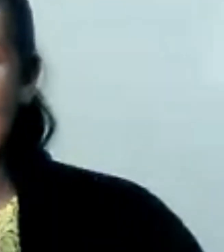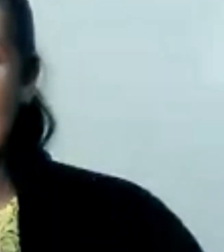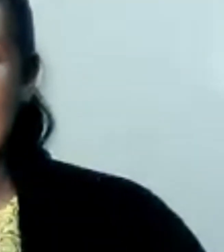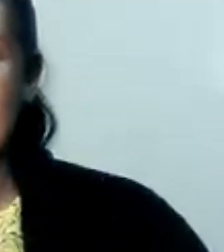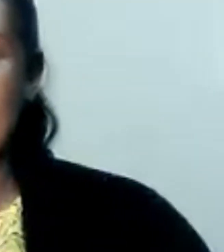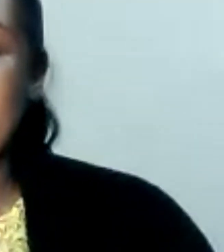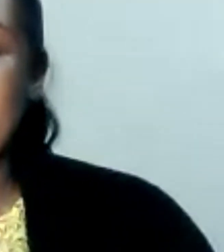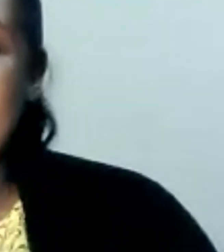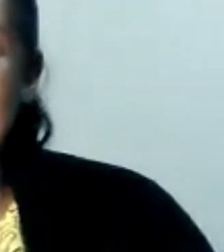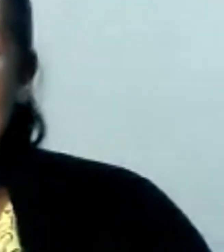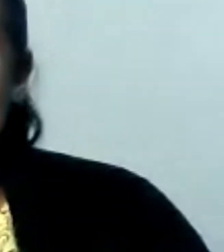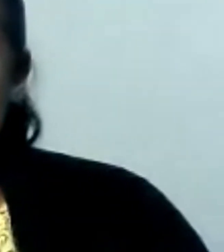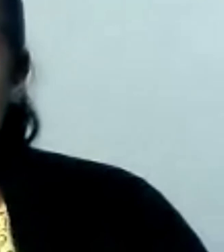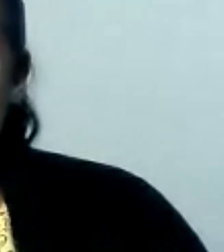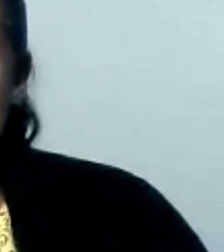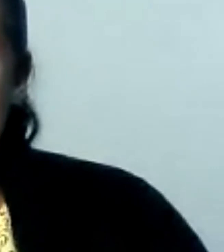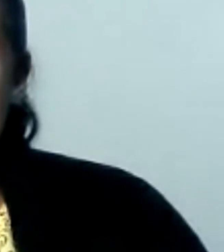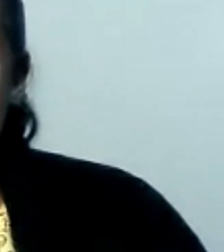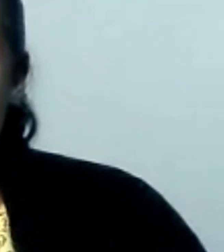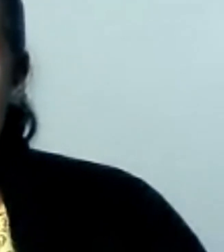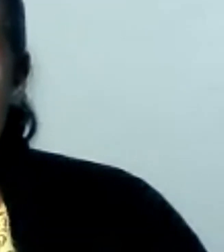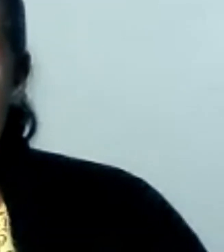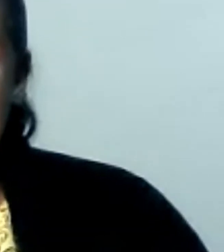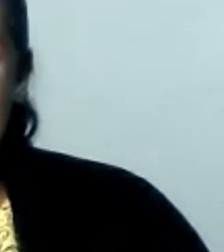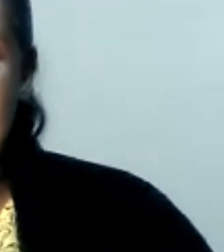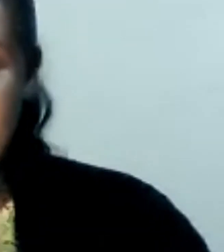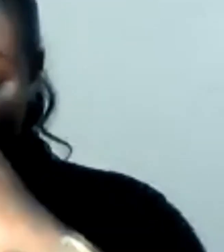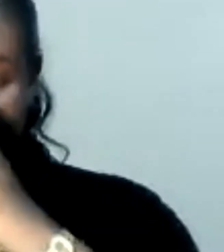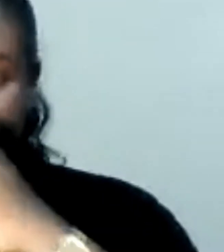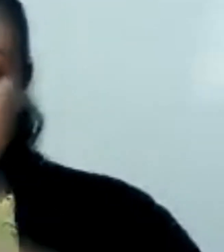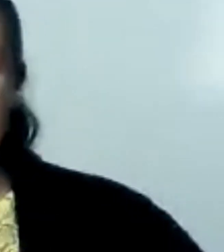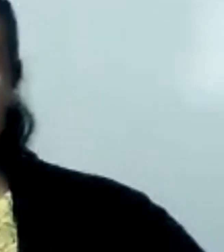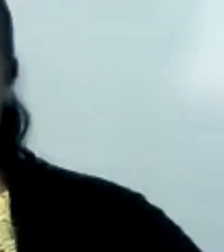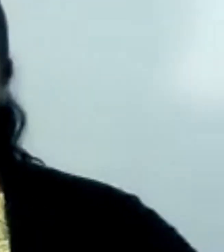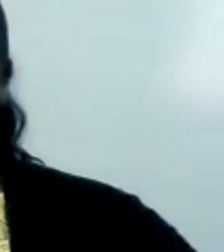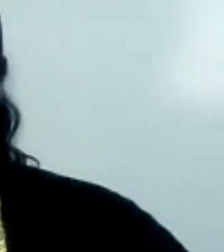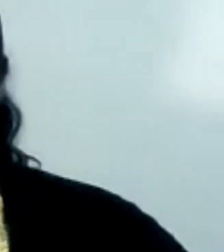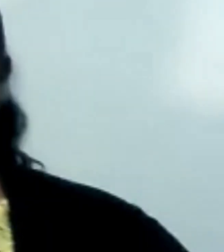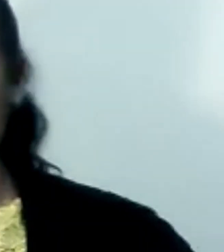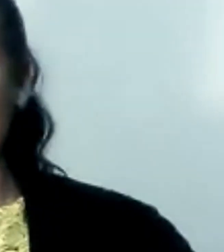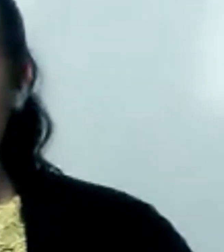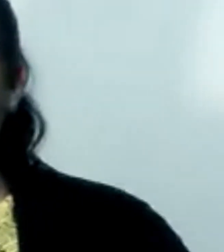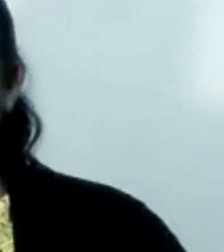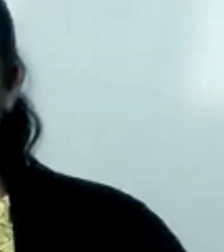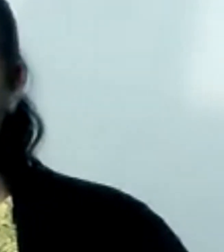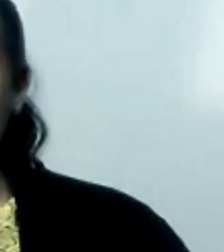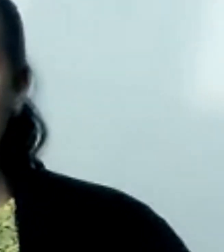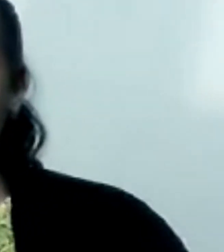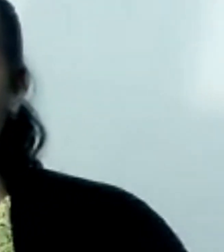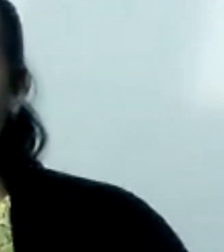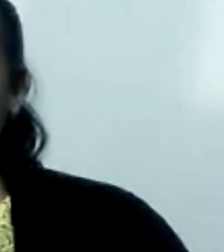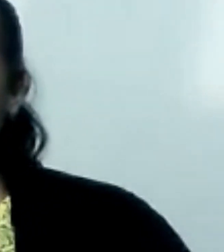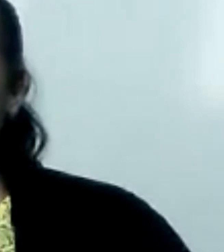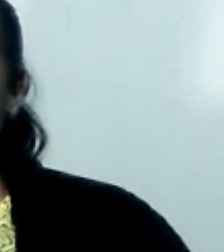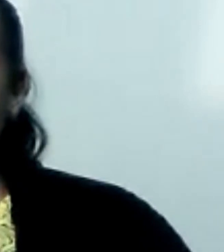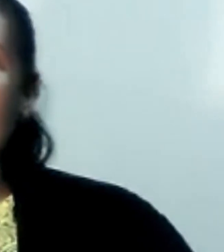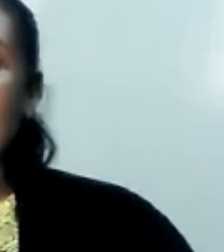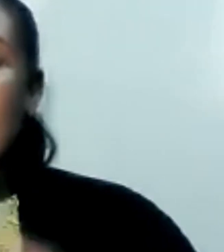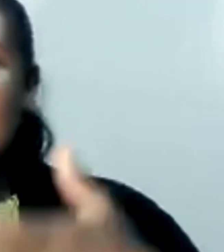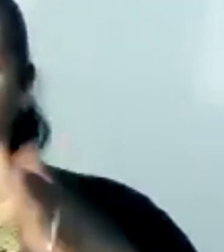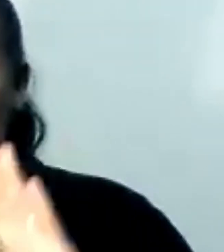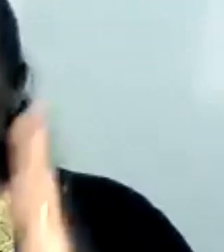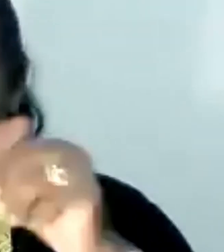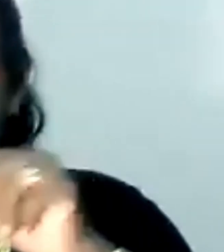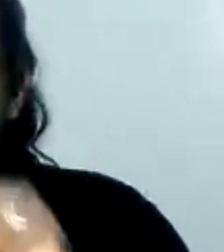the Zoom will remain open to allow the signer to do the interaction,